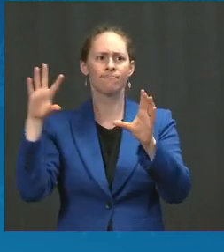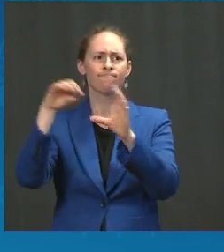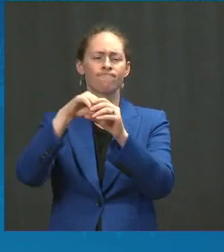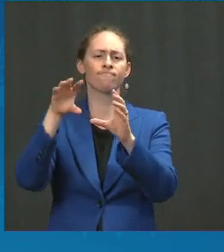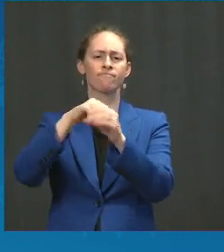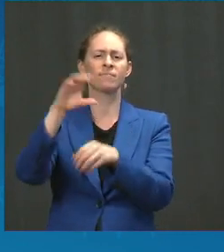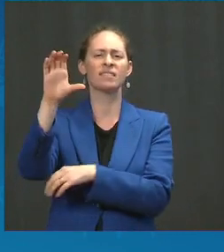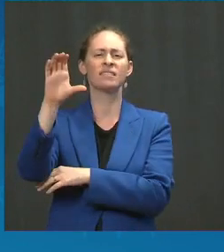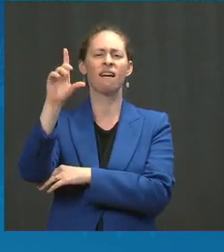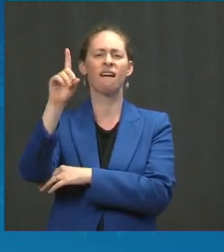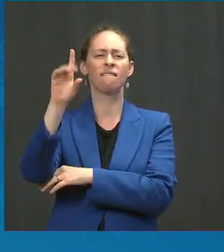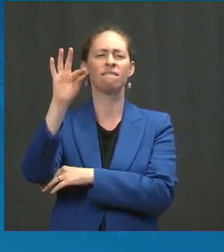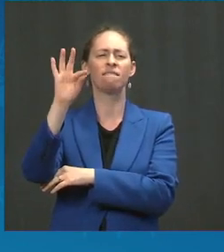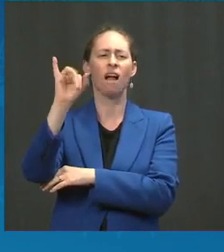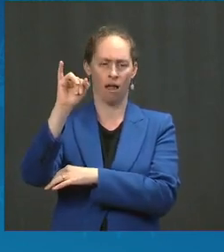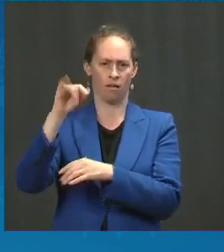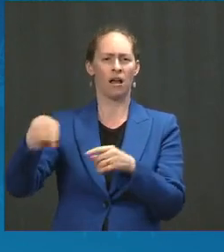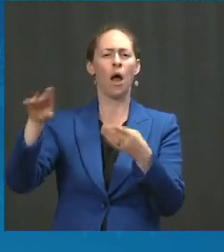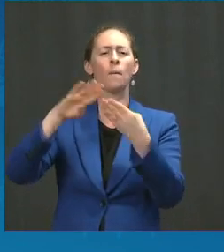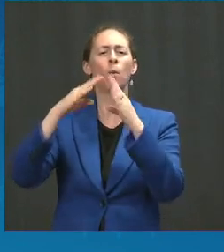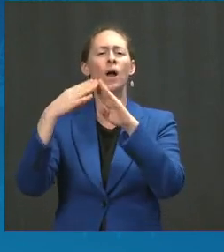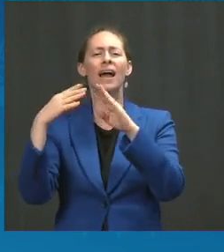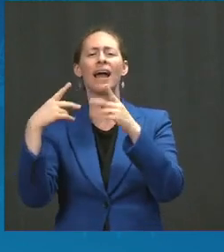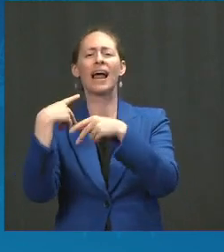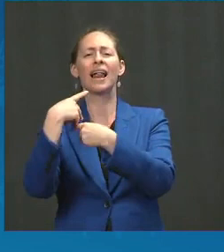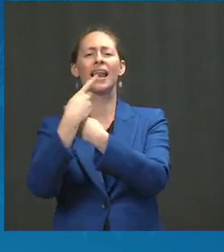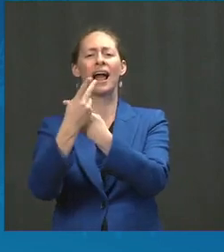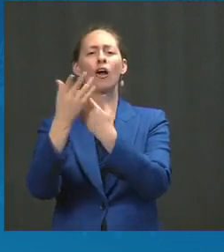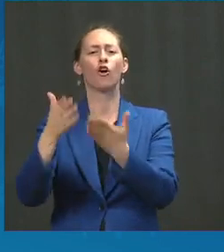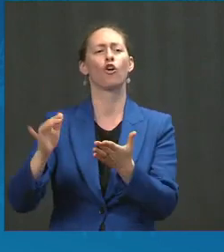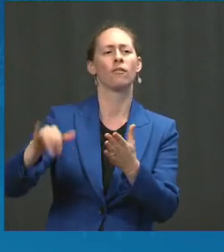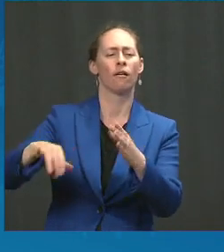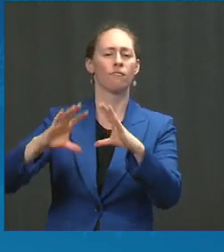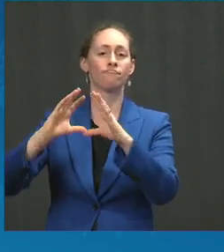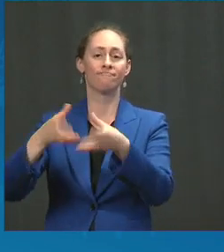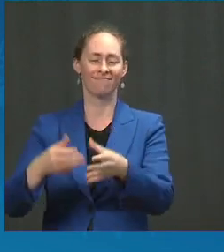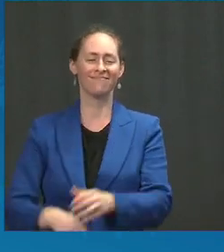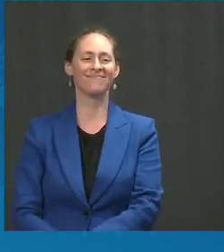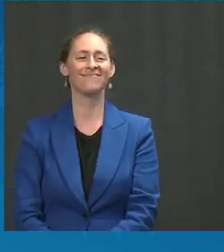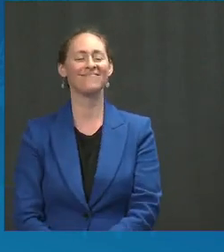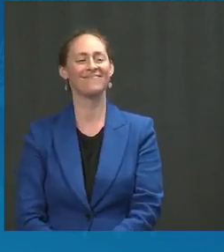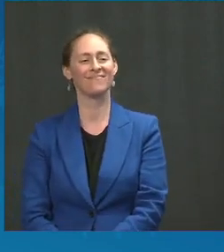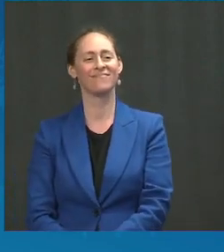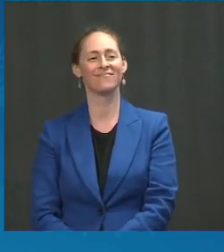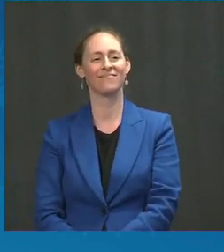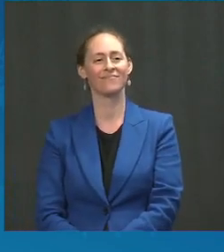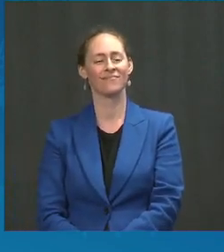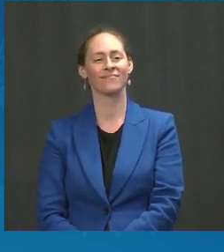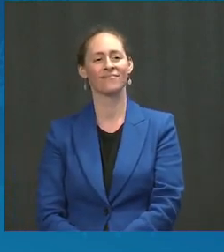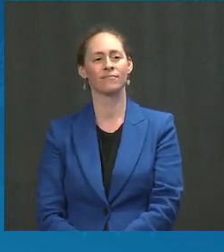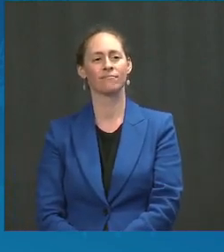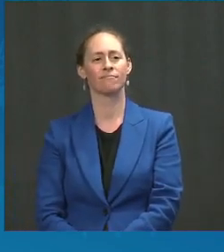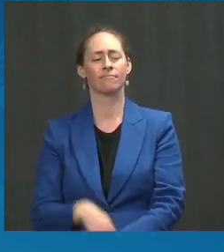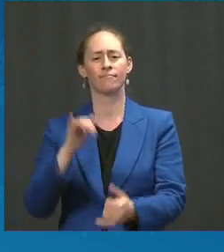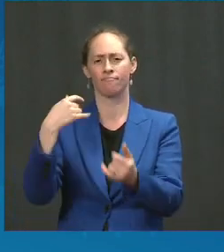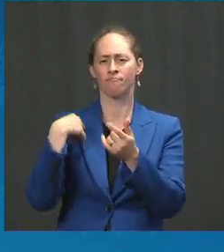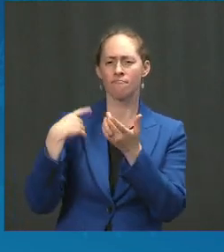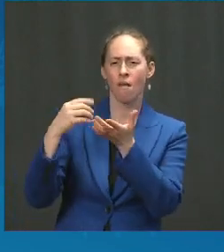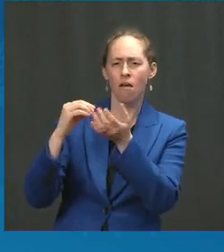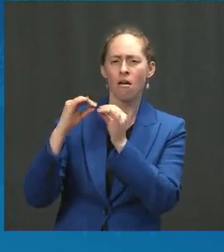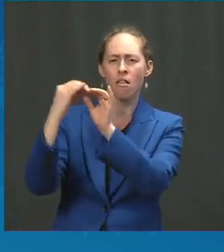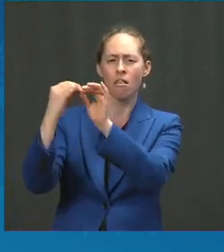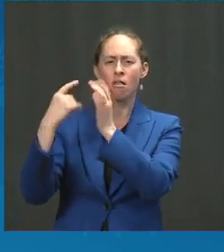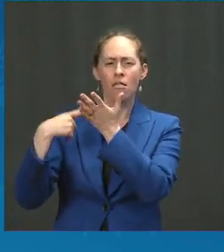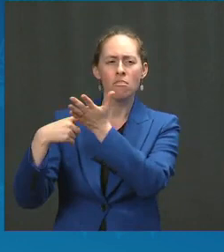is the wonky term, but community lenders in our nation. And through these discussions and the work that I've